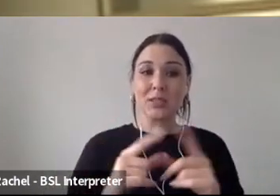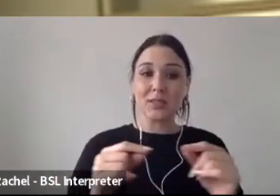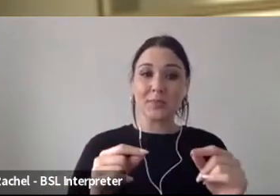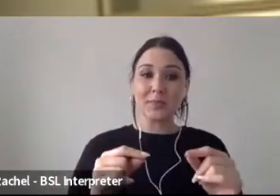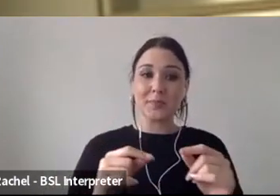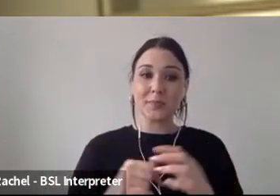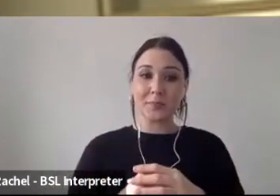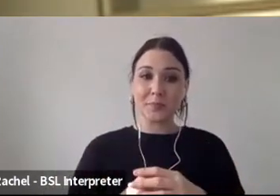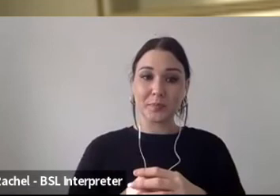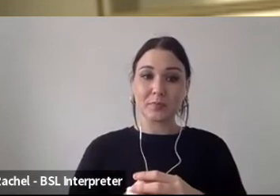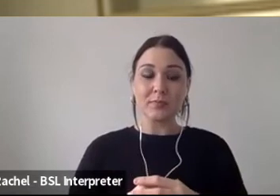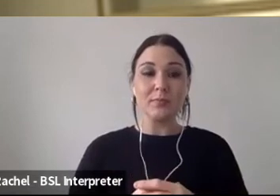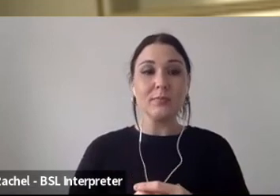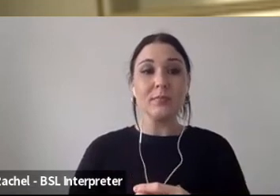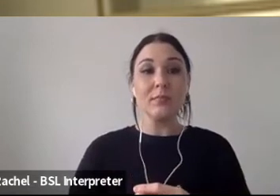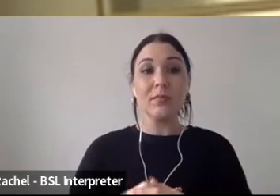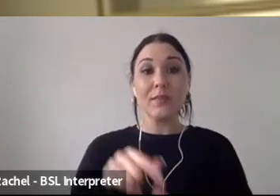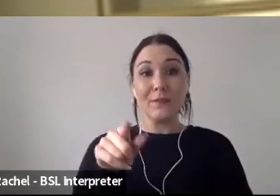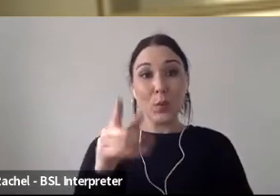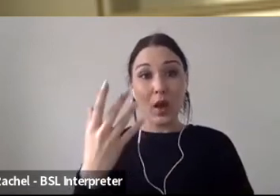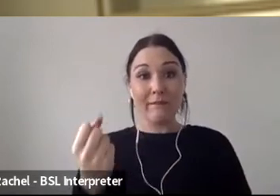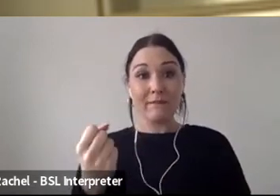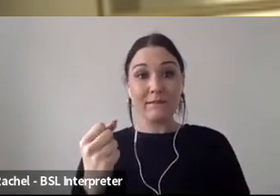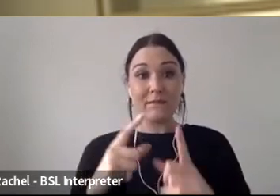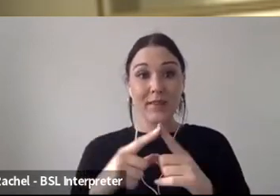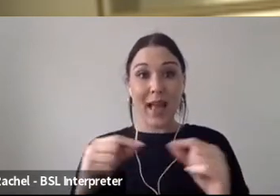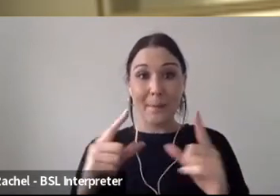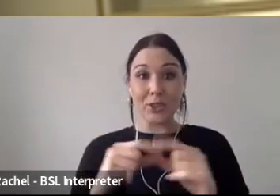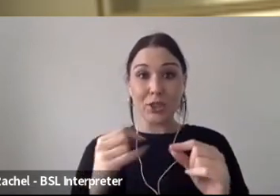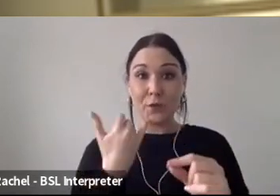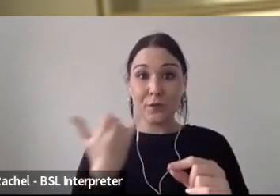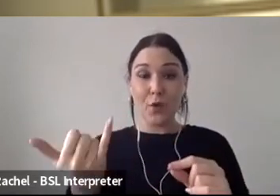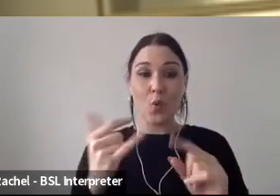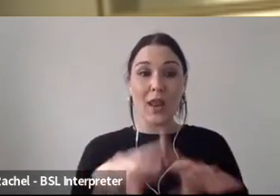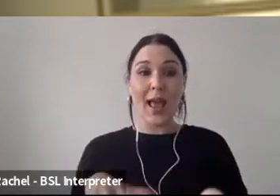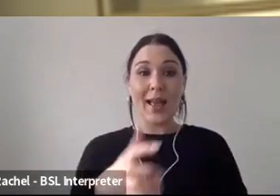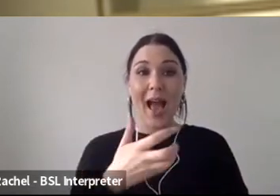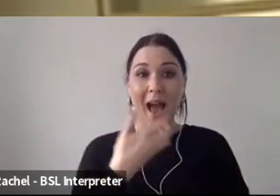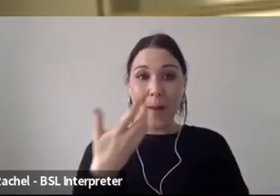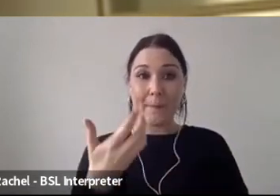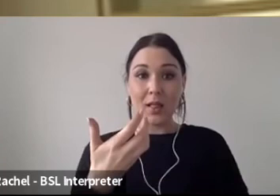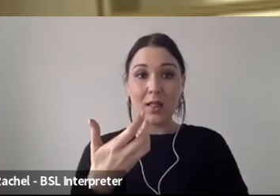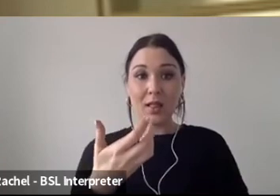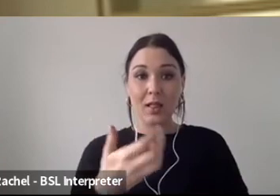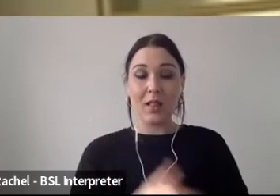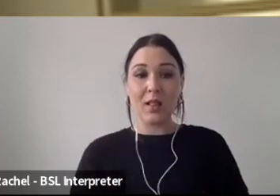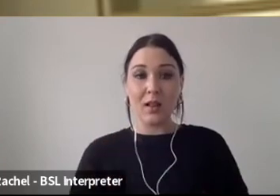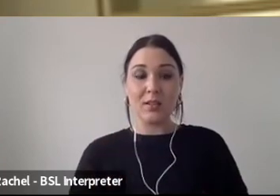have a caption enabled phone like Apple, which